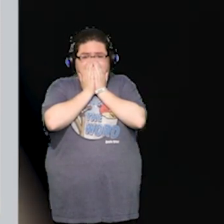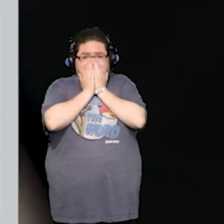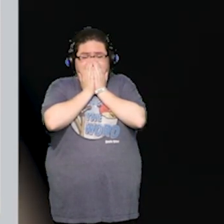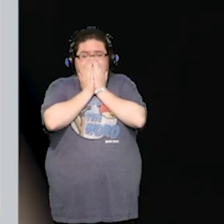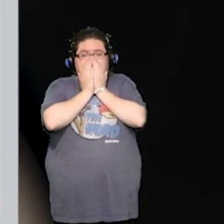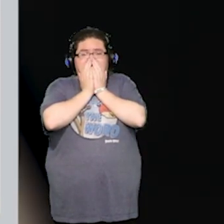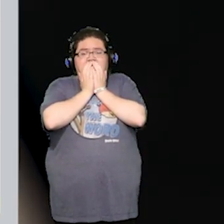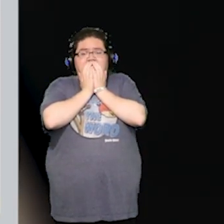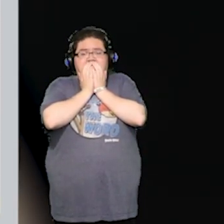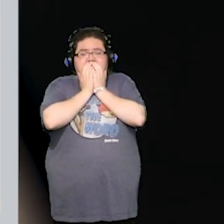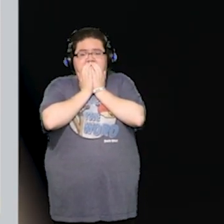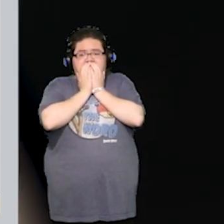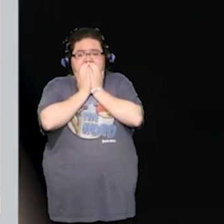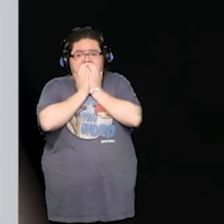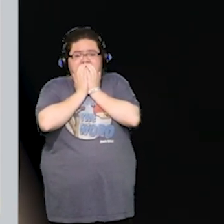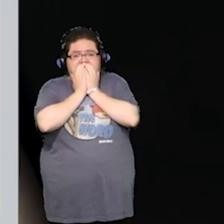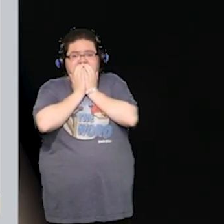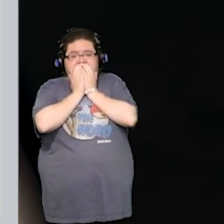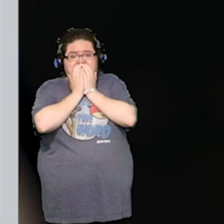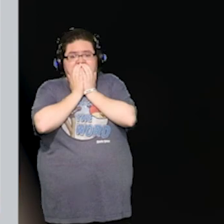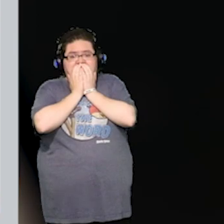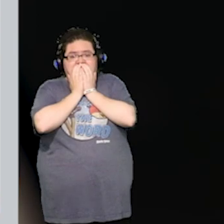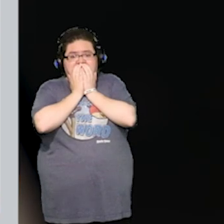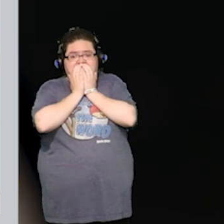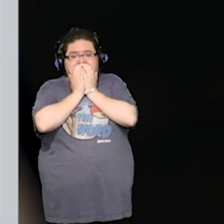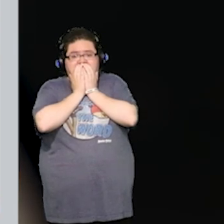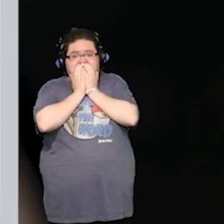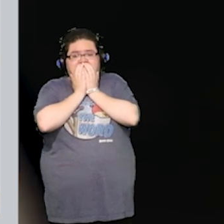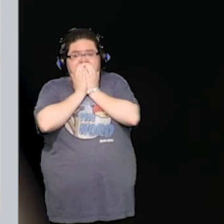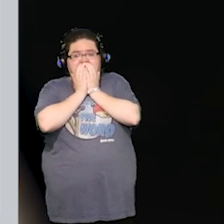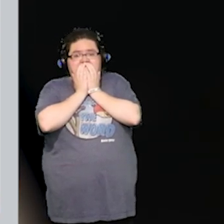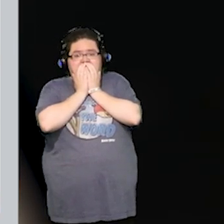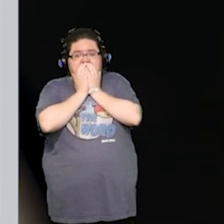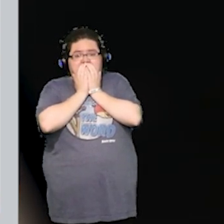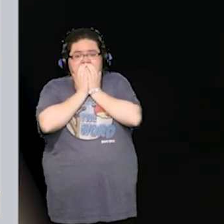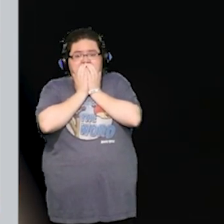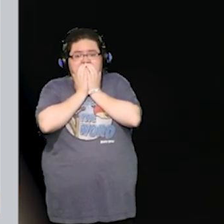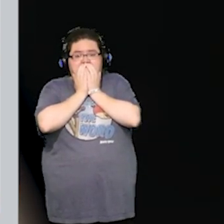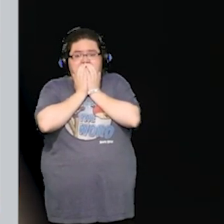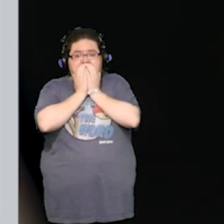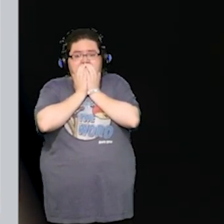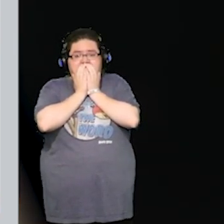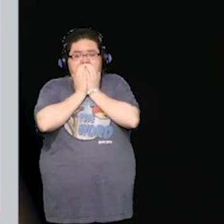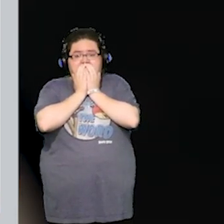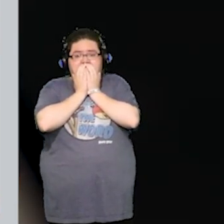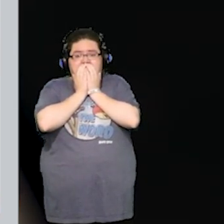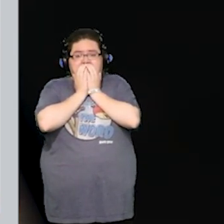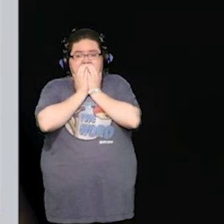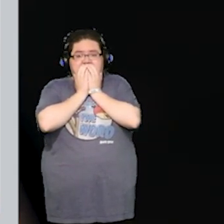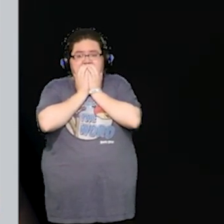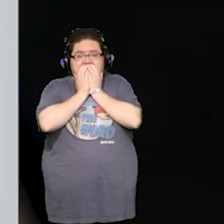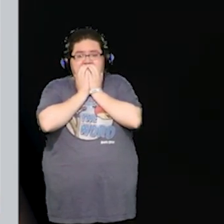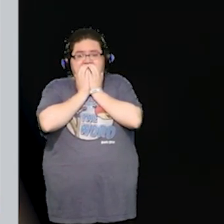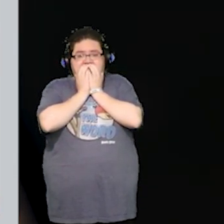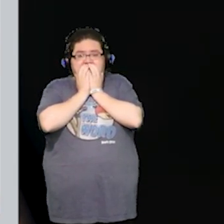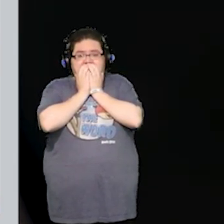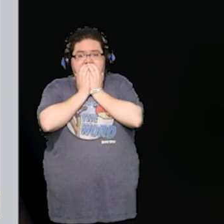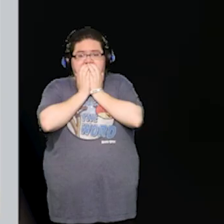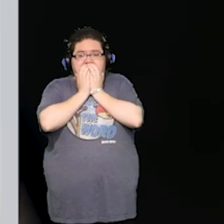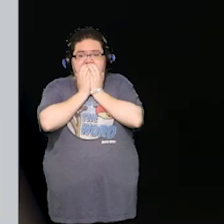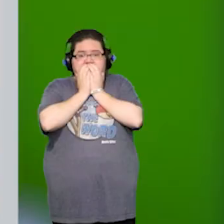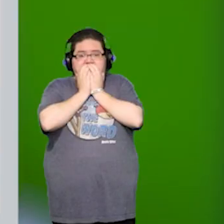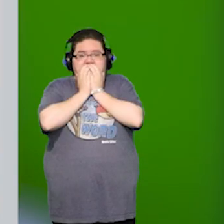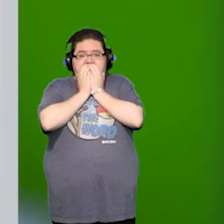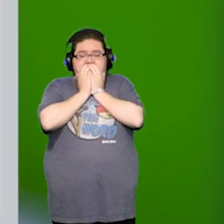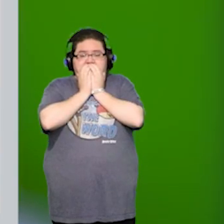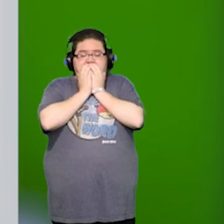What I find mad is, like, back in the old days, they genuinely thought this stuff was all real. Like, there was no such thing as, like, wrestling. So they actually people go to the wrestling thinking they were actually